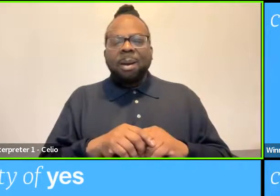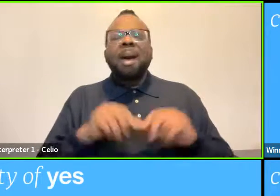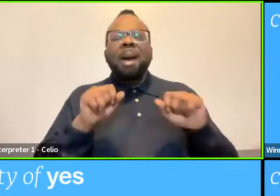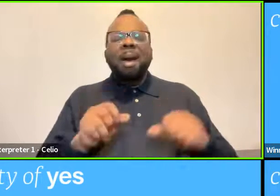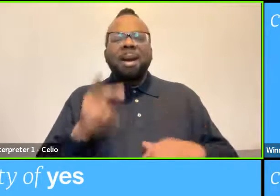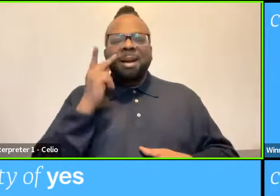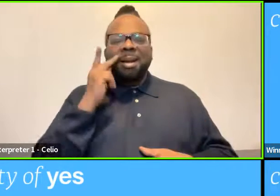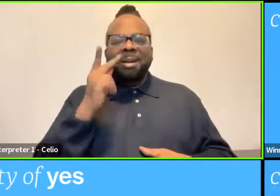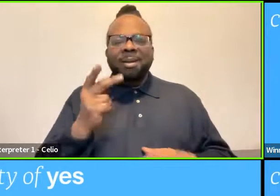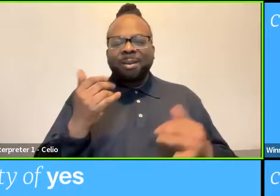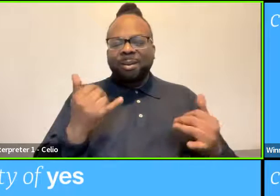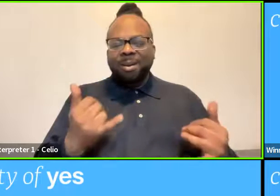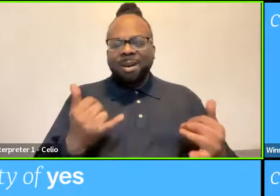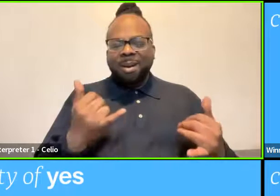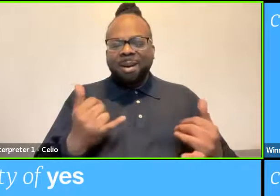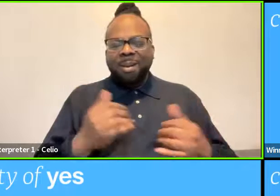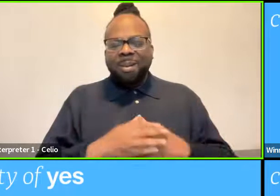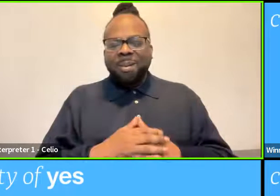now.